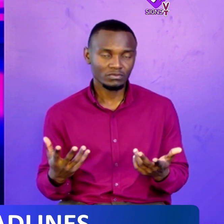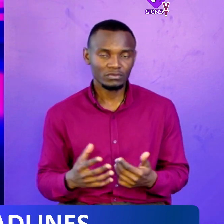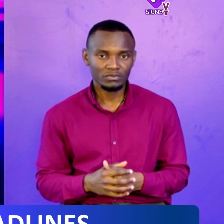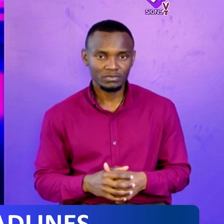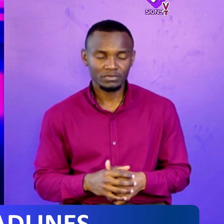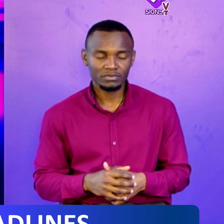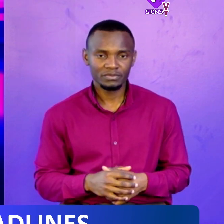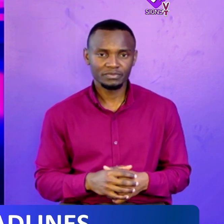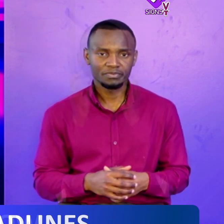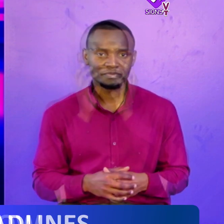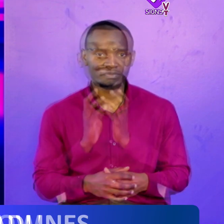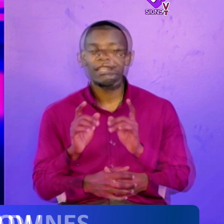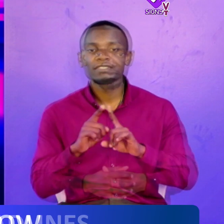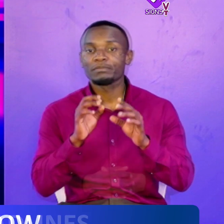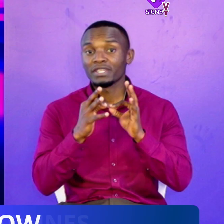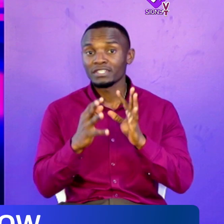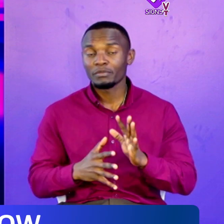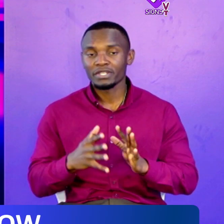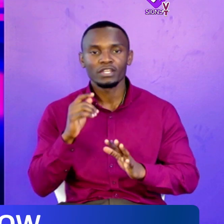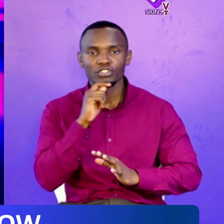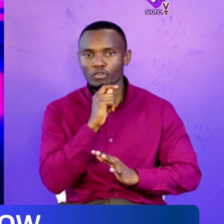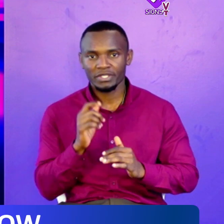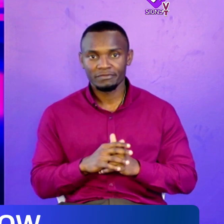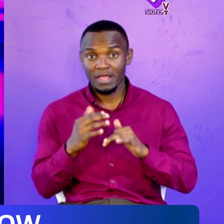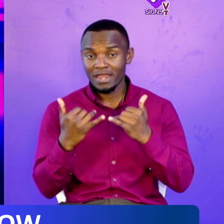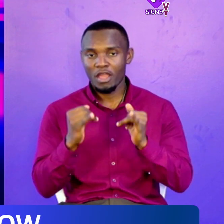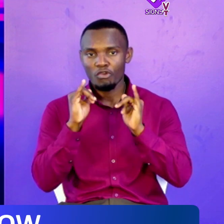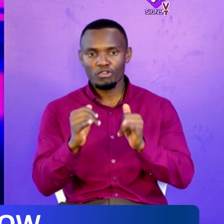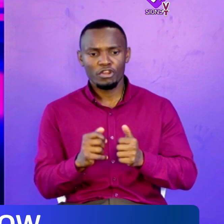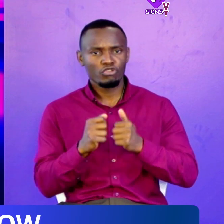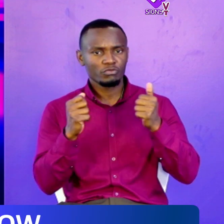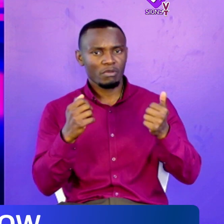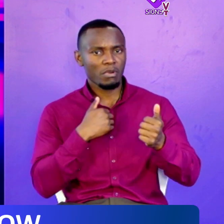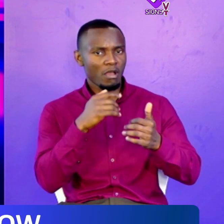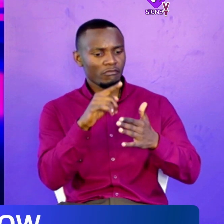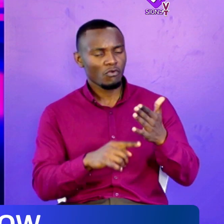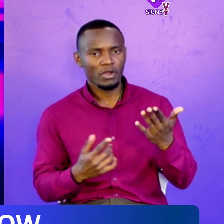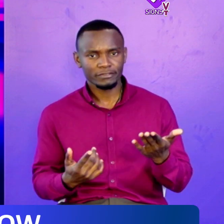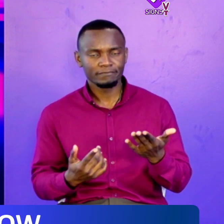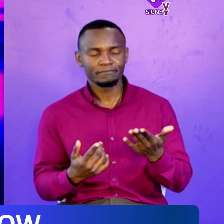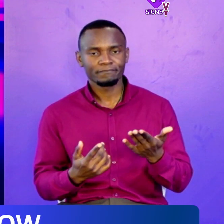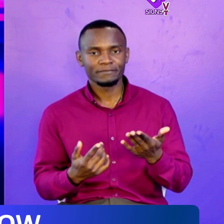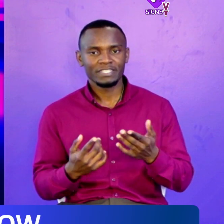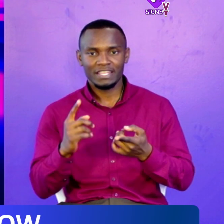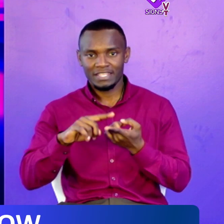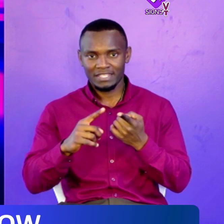uncooperative victims. These are the stories that are making headlines in the dailies, and we started off with the Daily